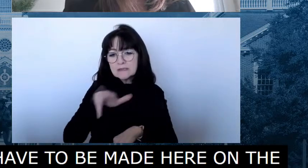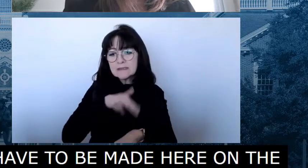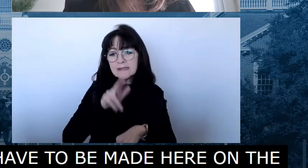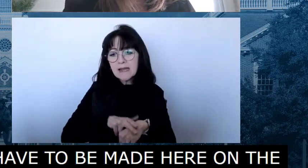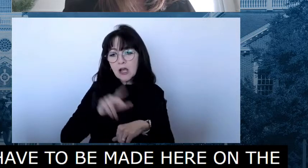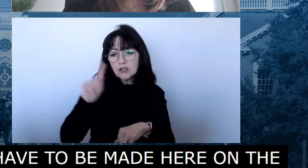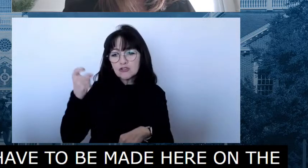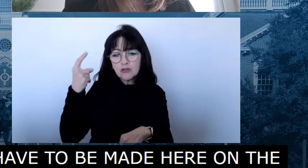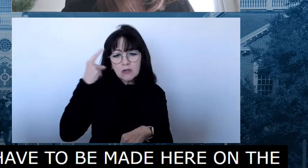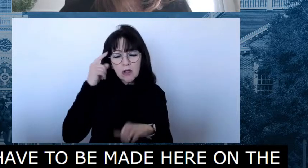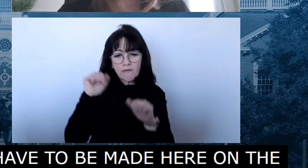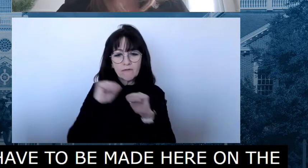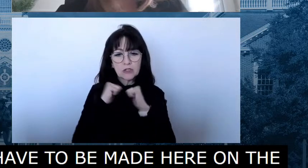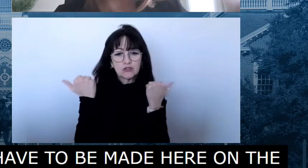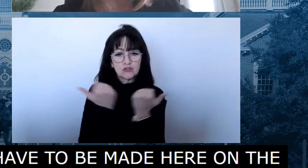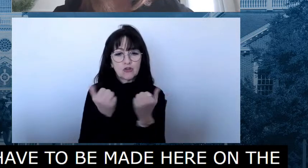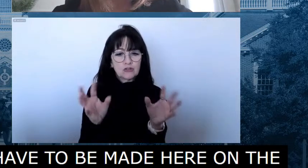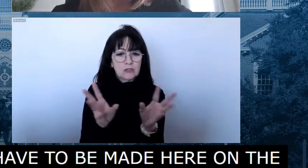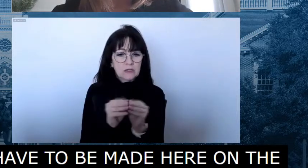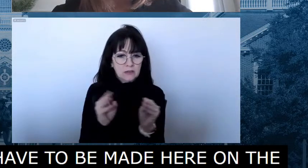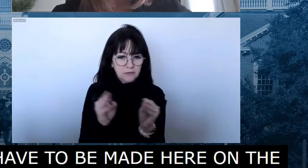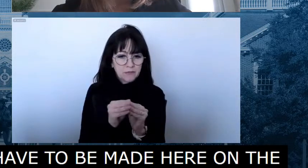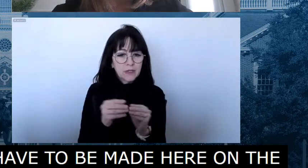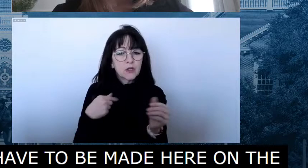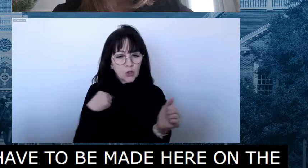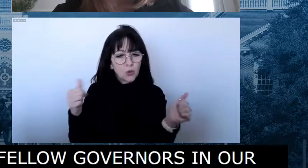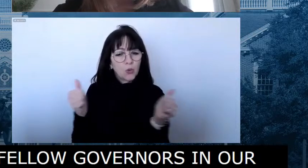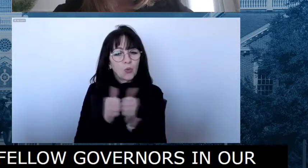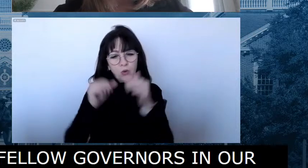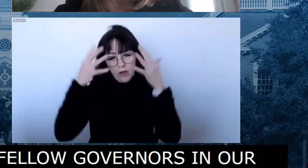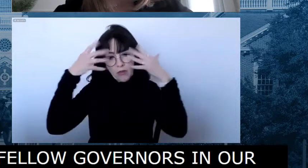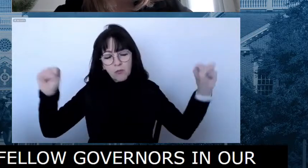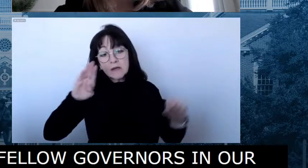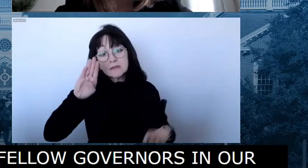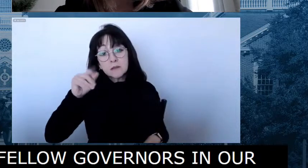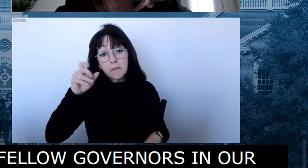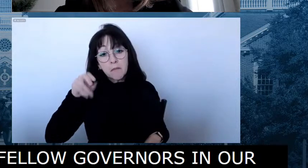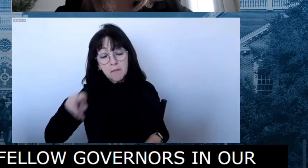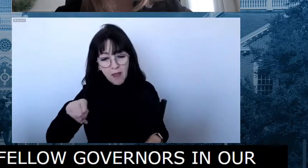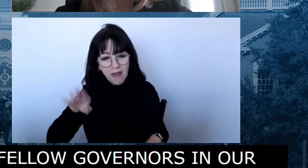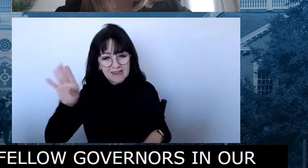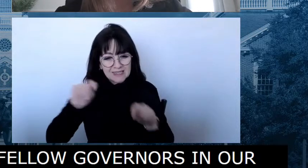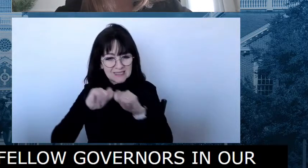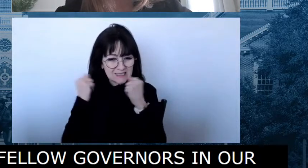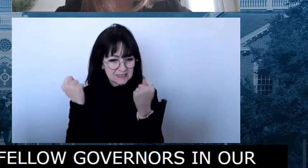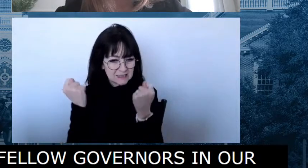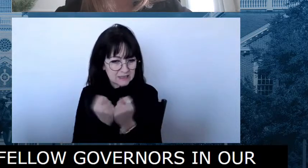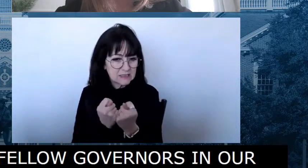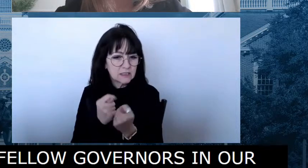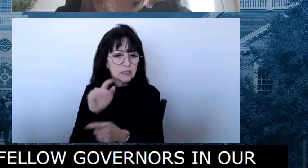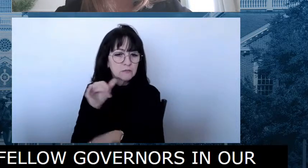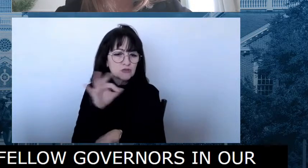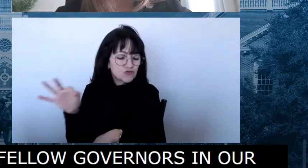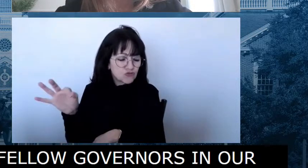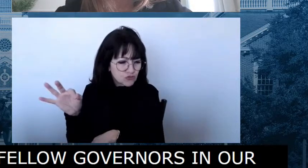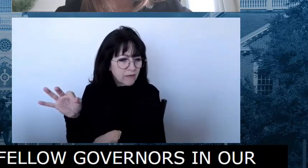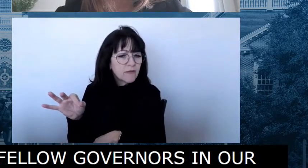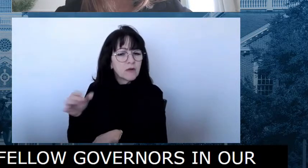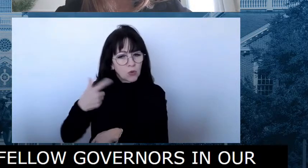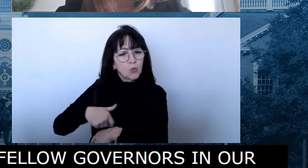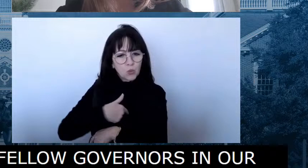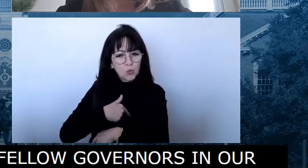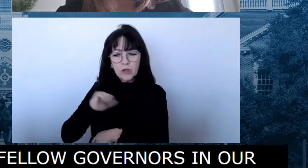in Washington, D.C. We're with President Biden and his team and Jeff Zients, and we were all looking